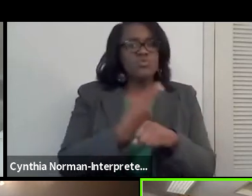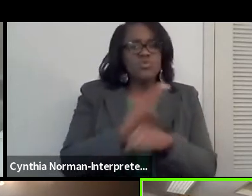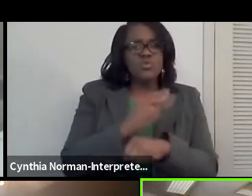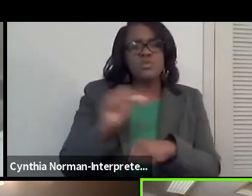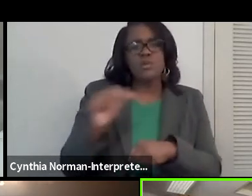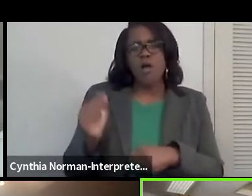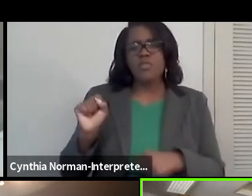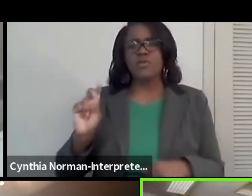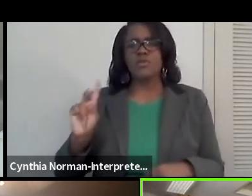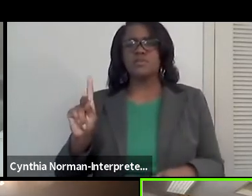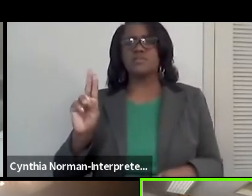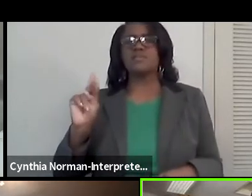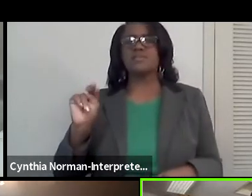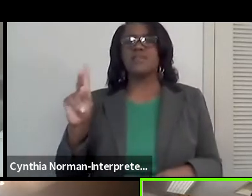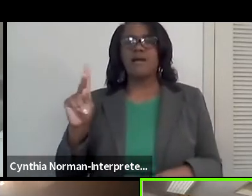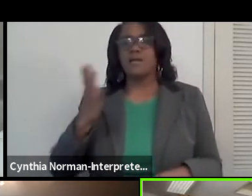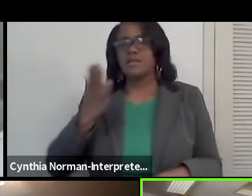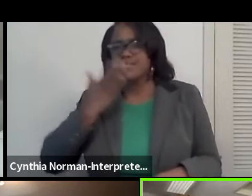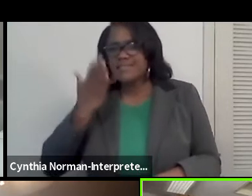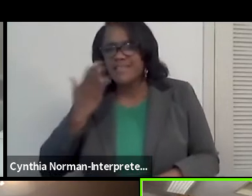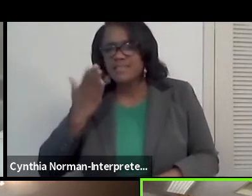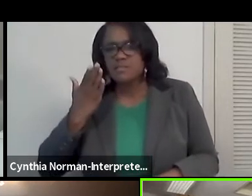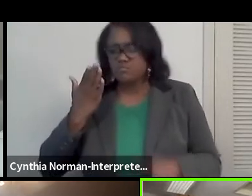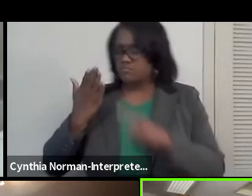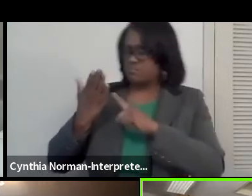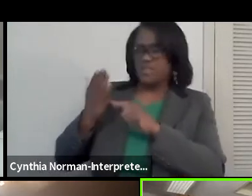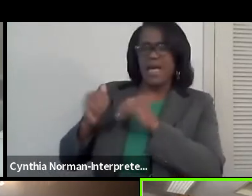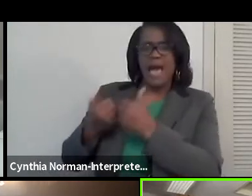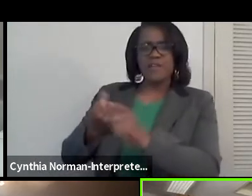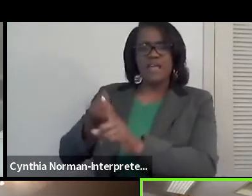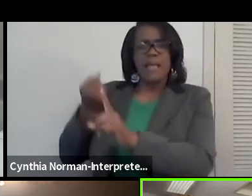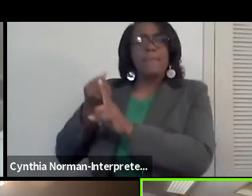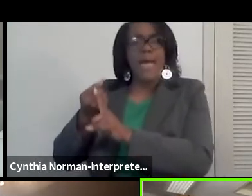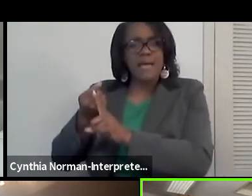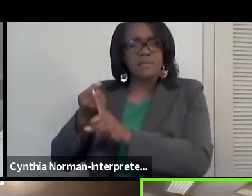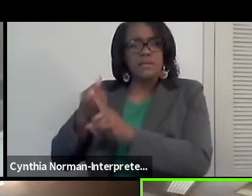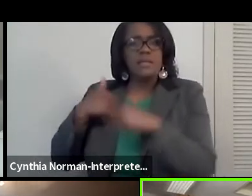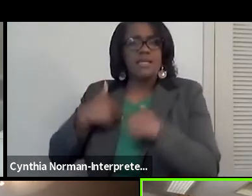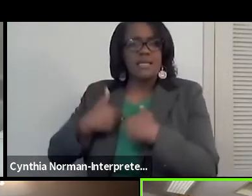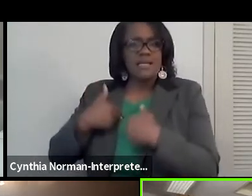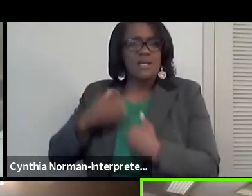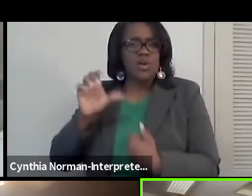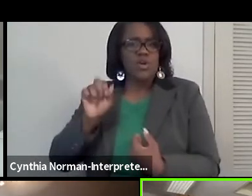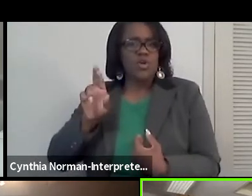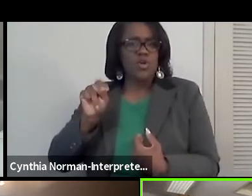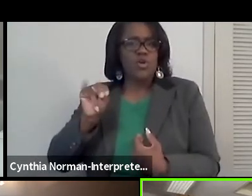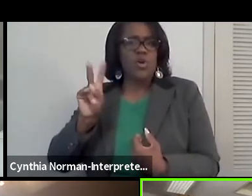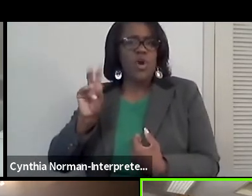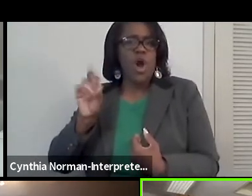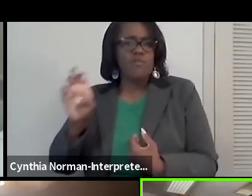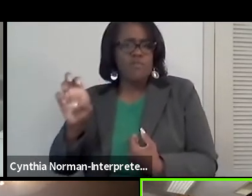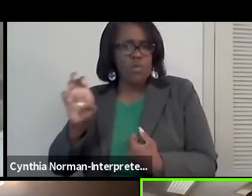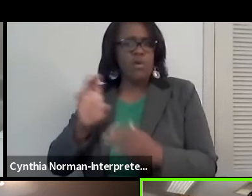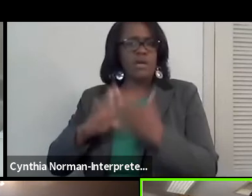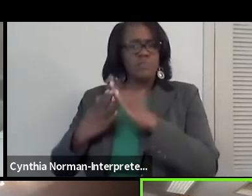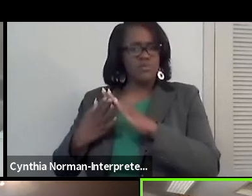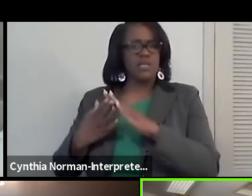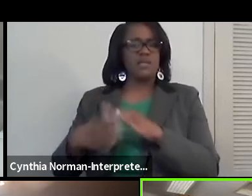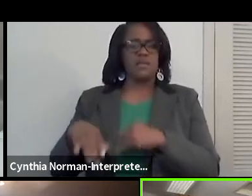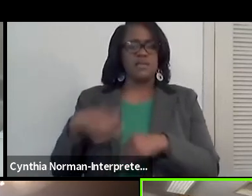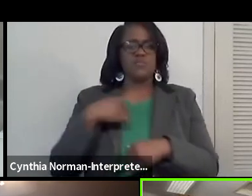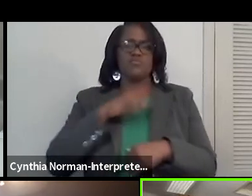skunk cues like skunk scent and see how that impacts the carnivore community here at Hastings, particularly looking at the concentration